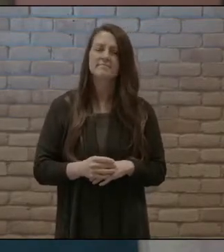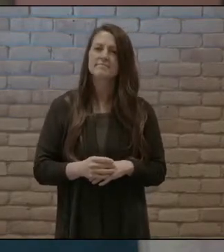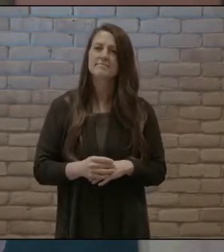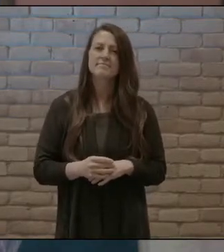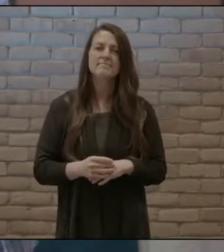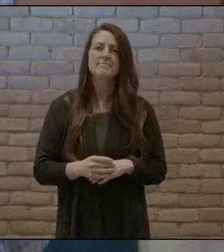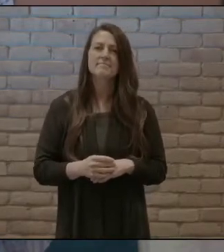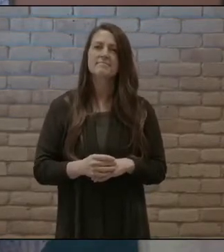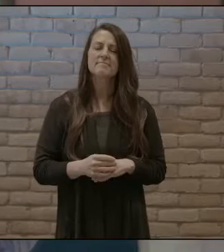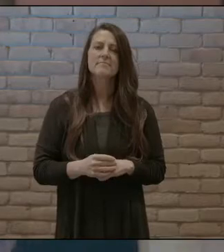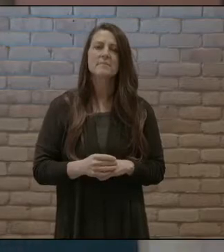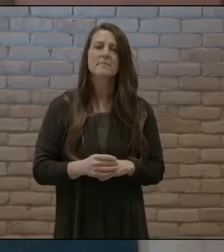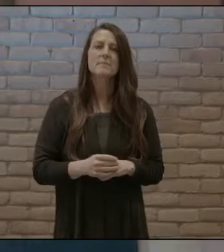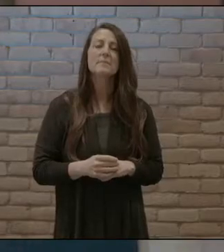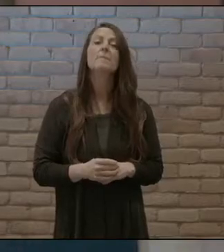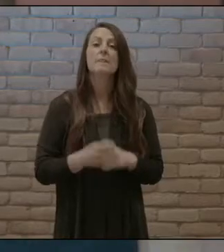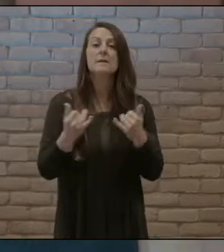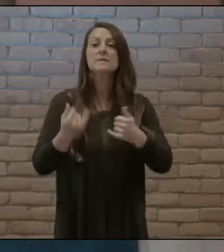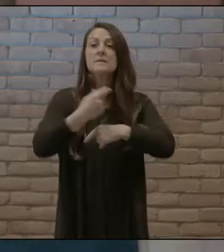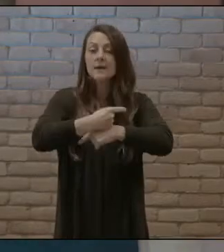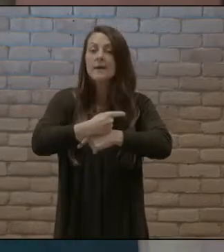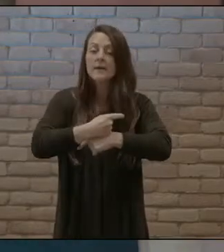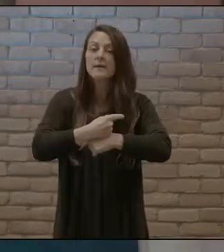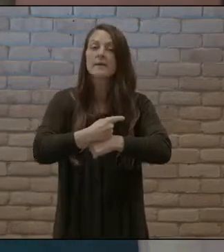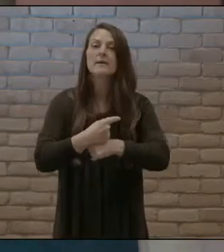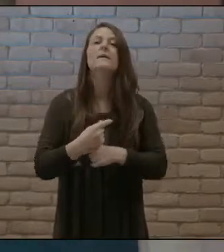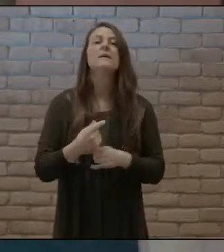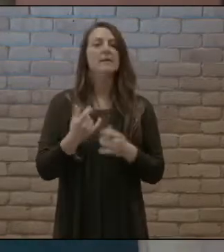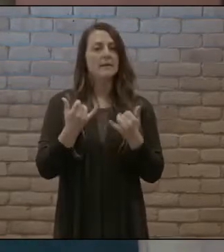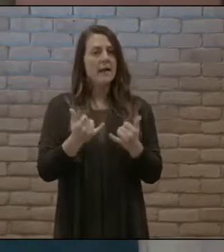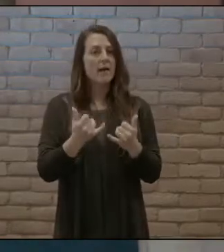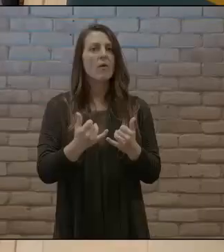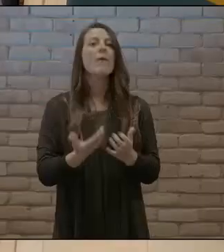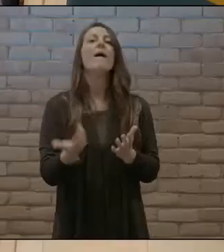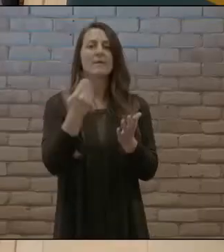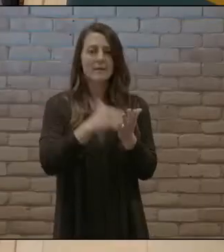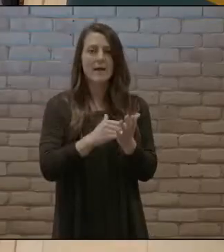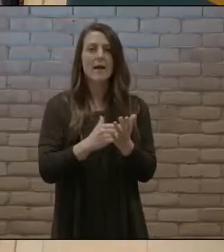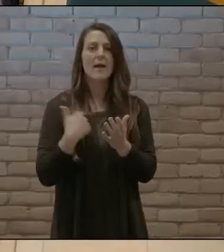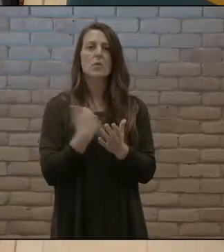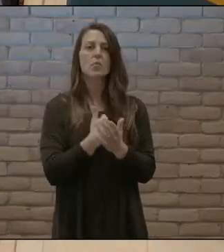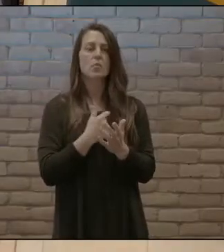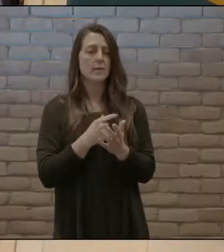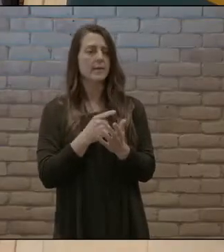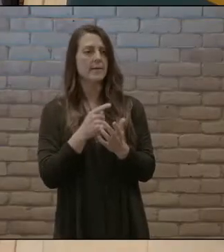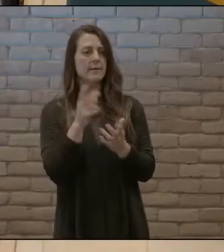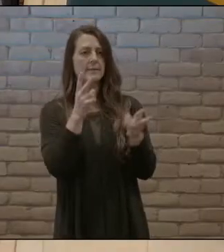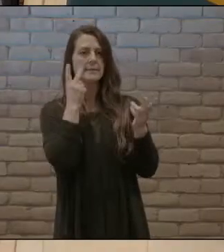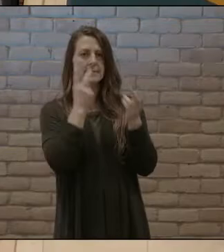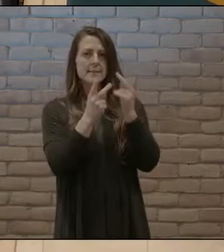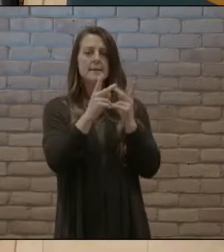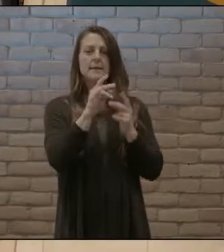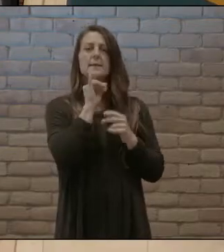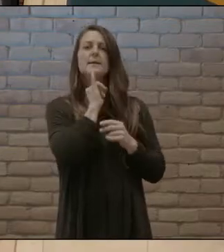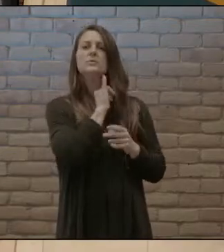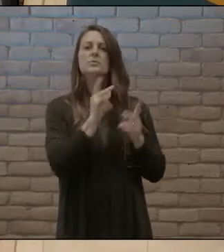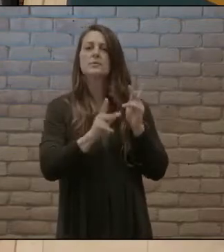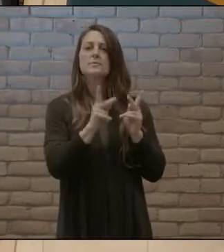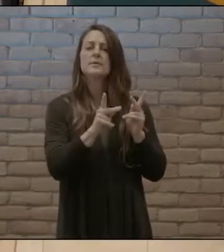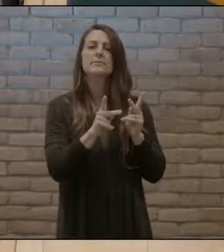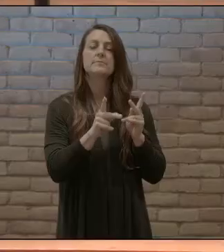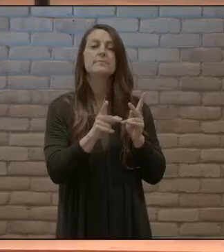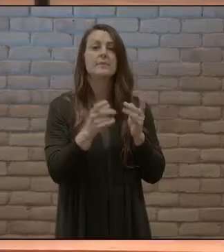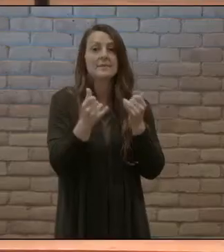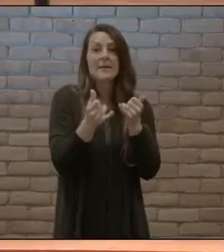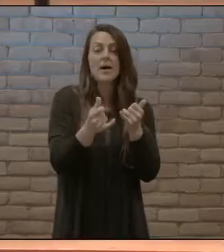way. Well, today we meet the Israelites again, except this time they're not on their way to the